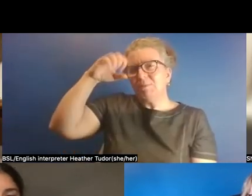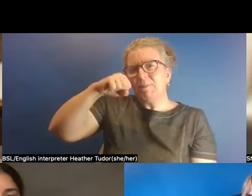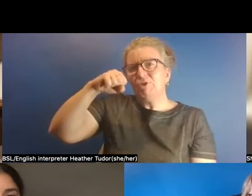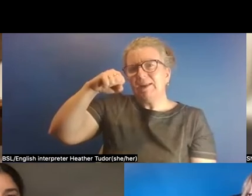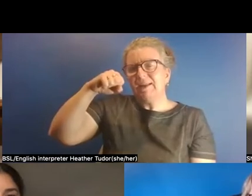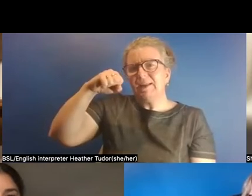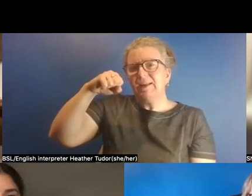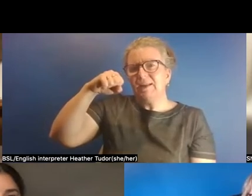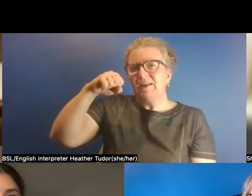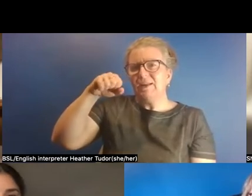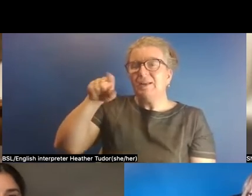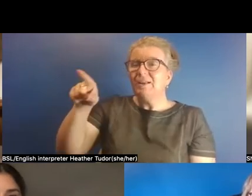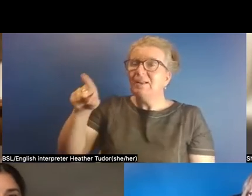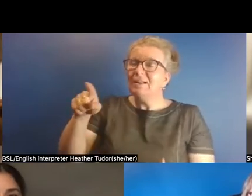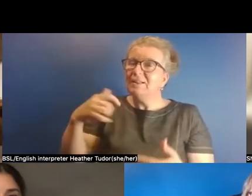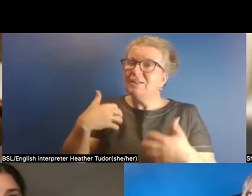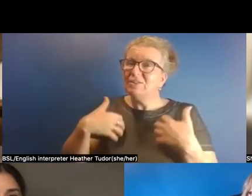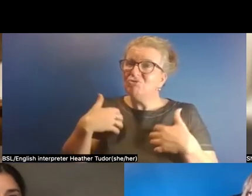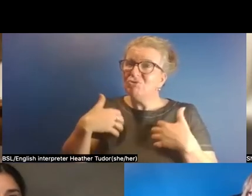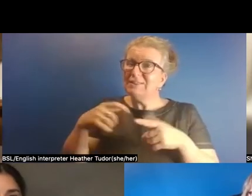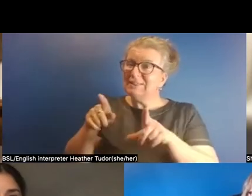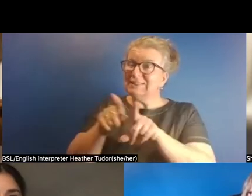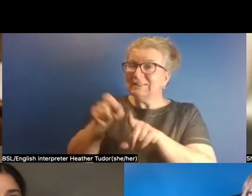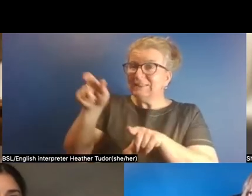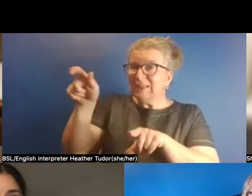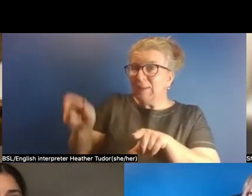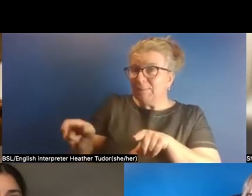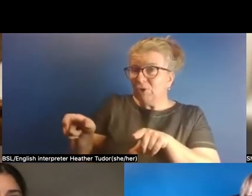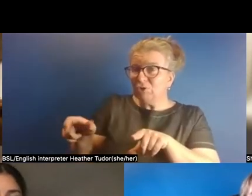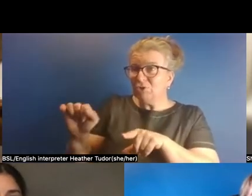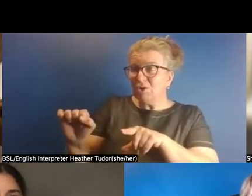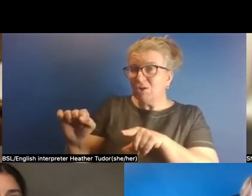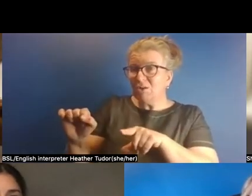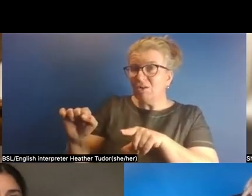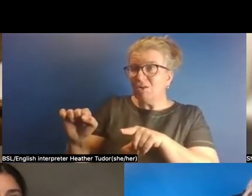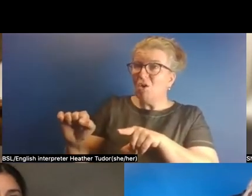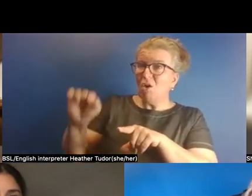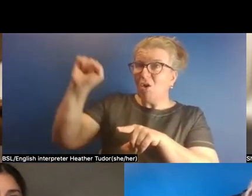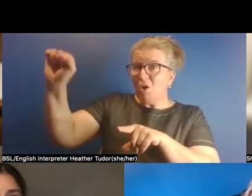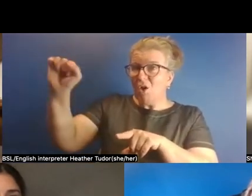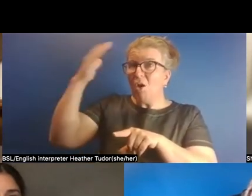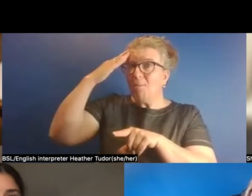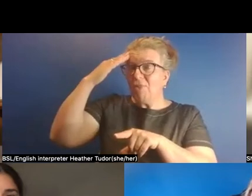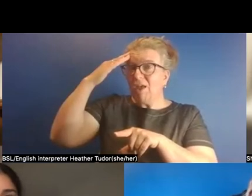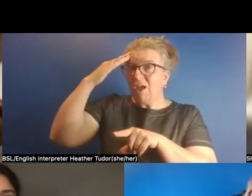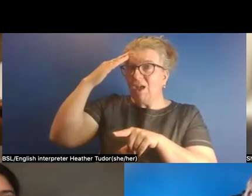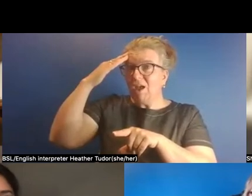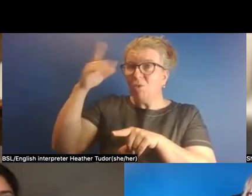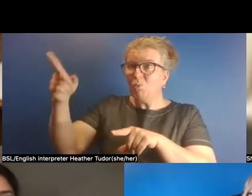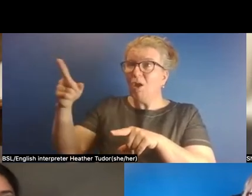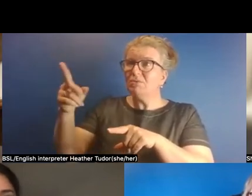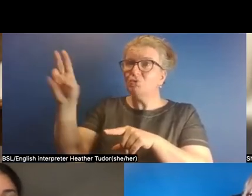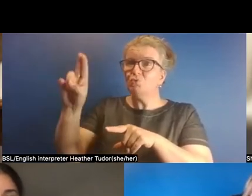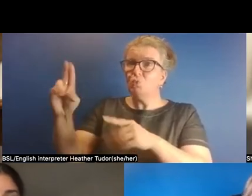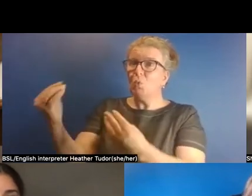same person's mum was our teacher, a primary teacher, and she said to